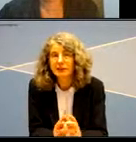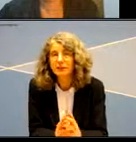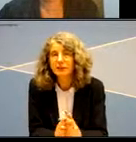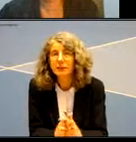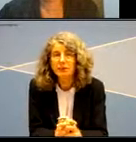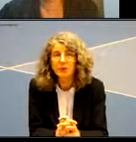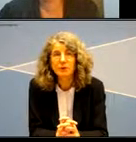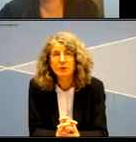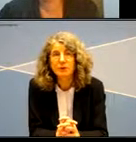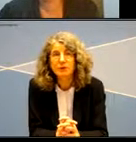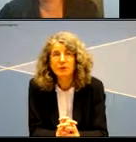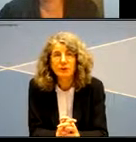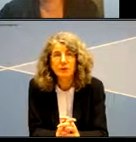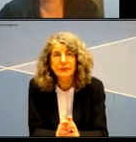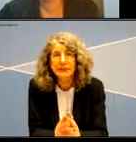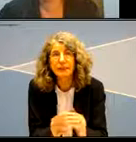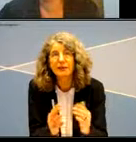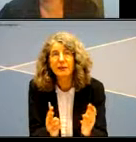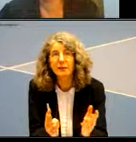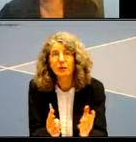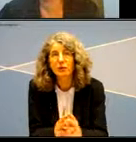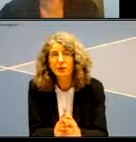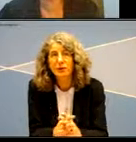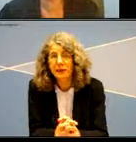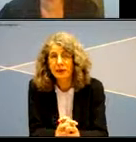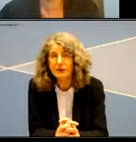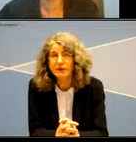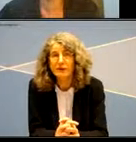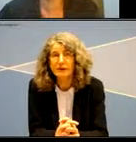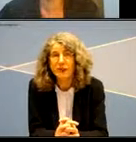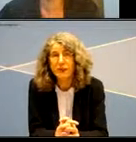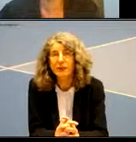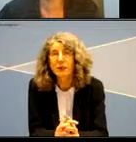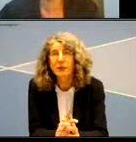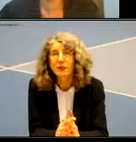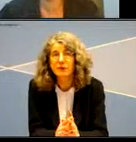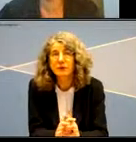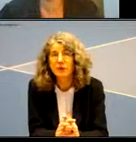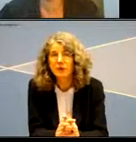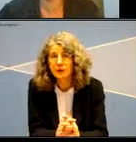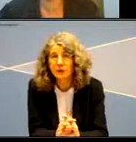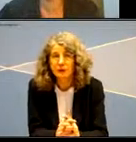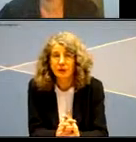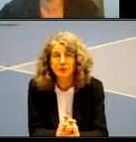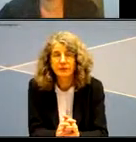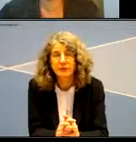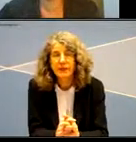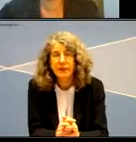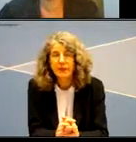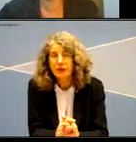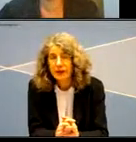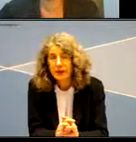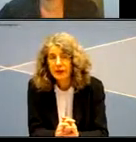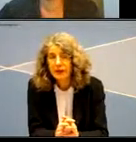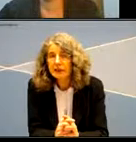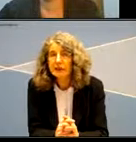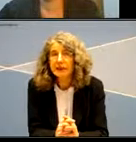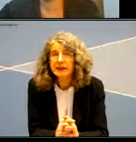integrative approach, which is again a more comprehensive understanding of the role of consumers.